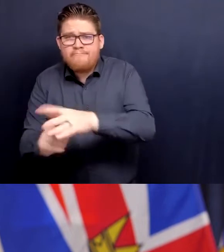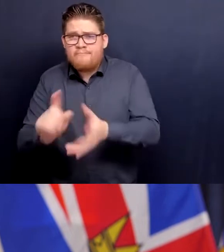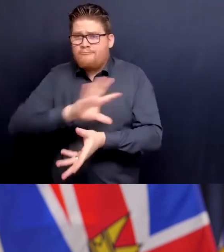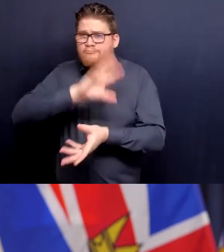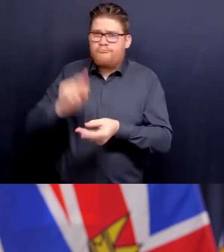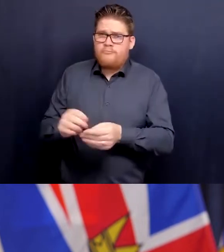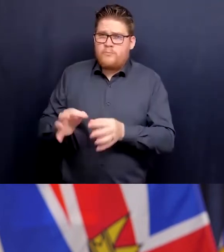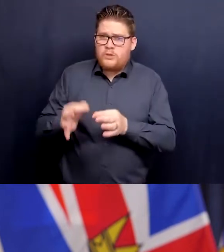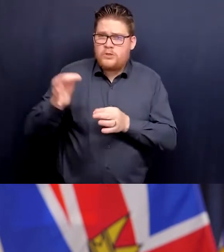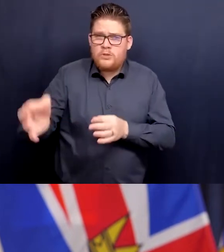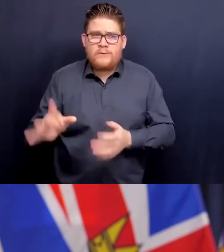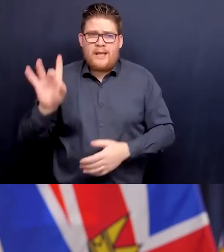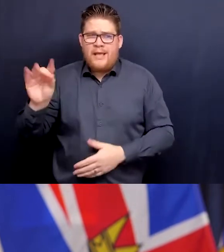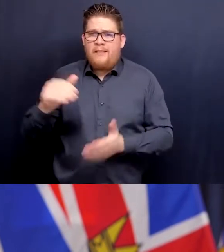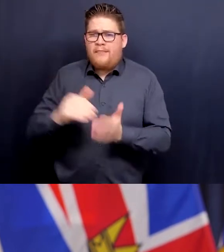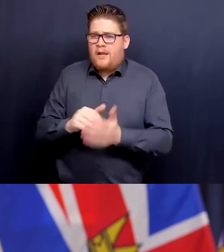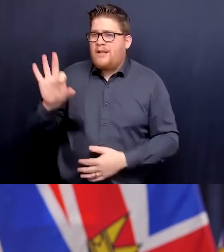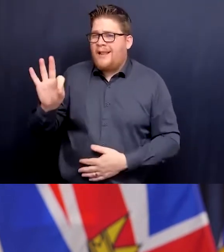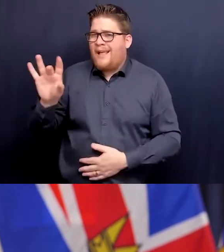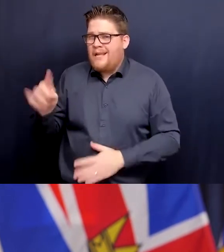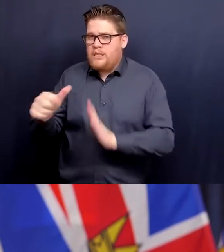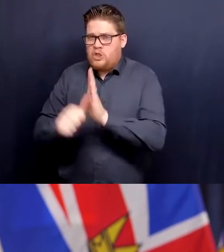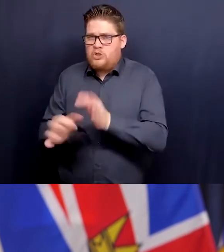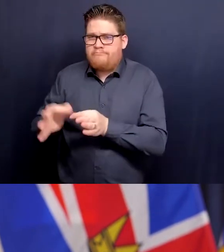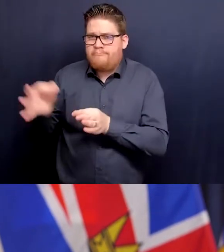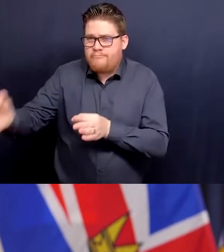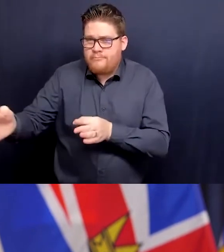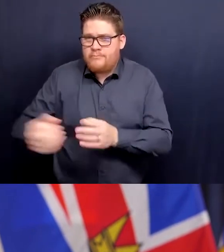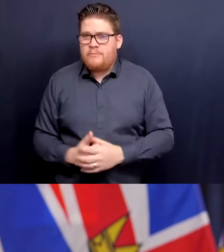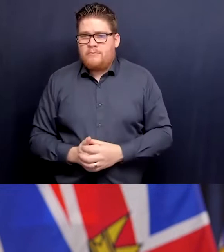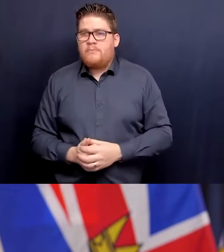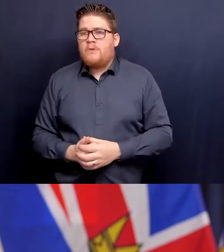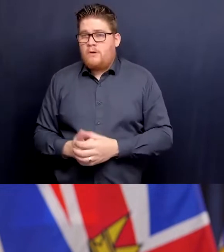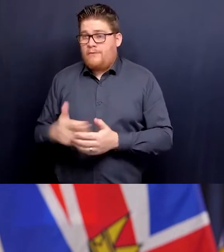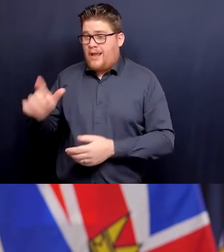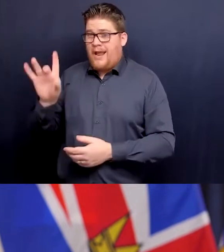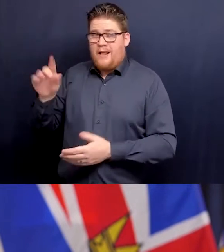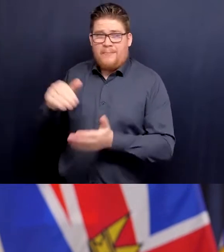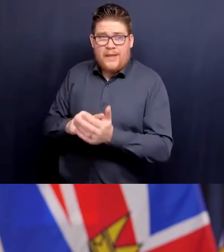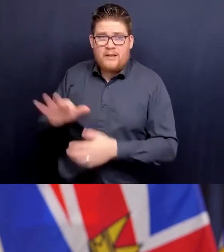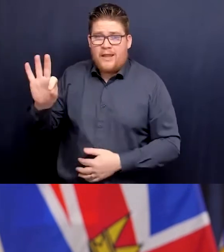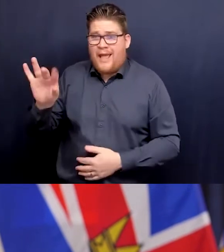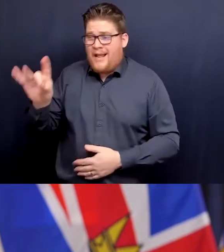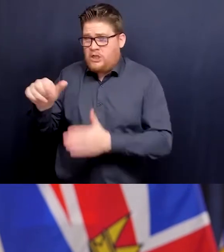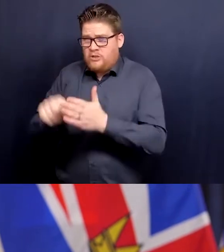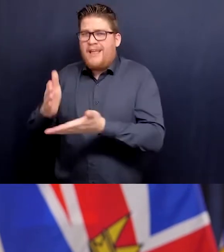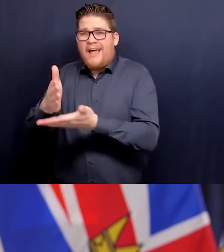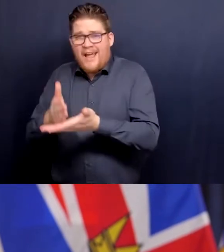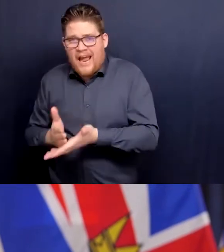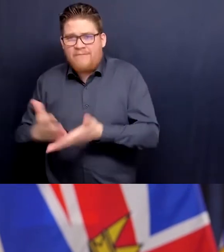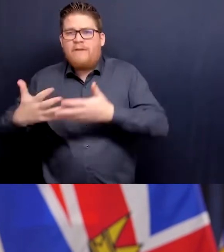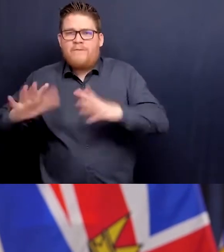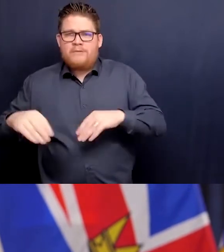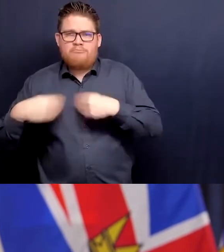postponements. I would note that more than half of those postponements now have received their surgery, more than half, which is an exceptional